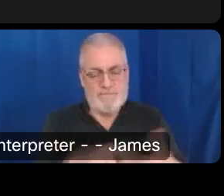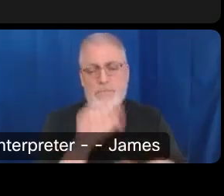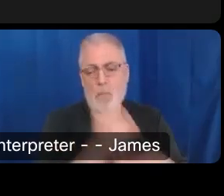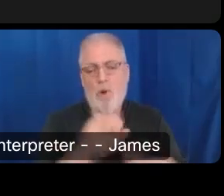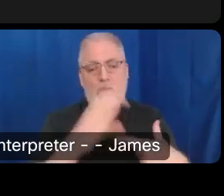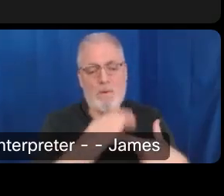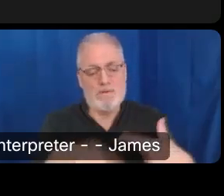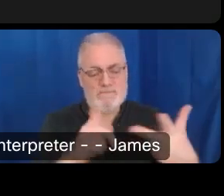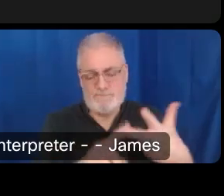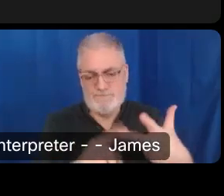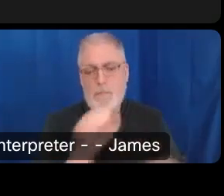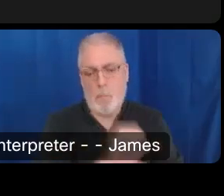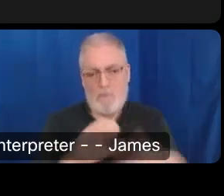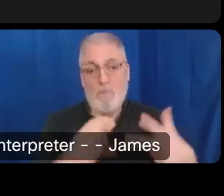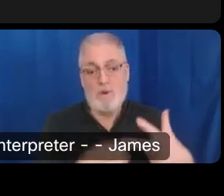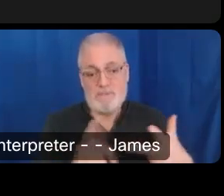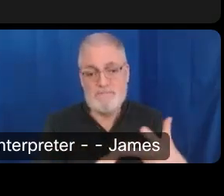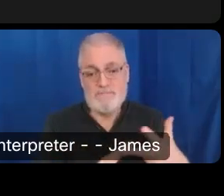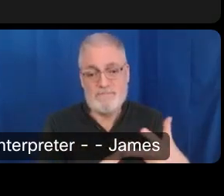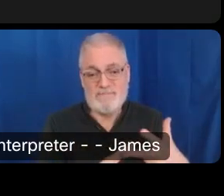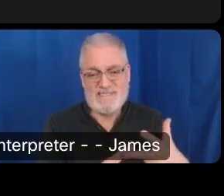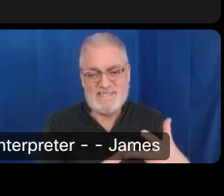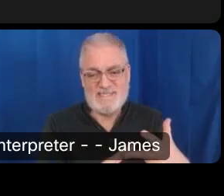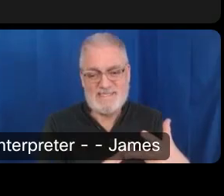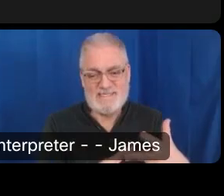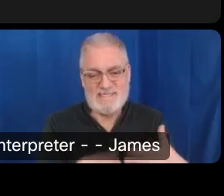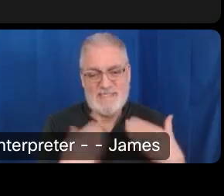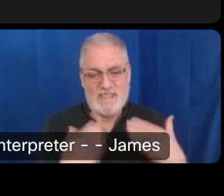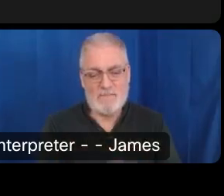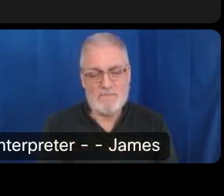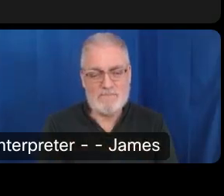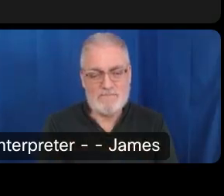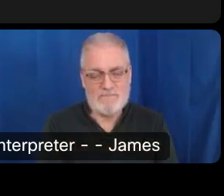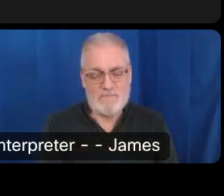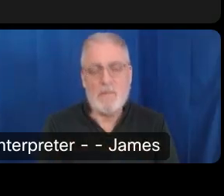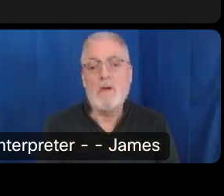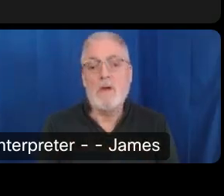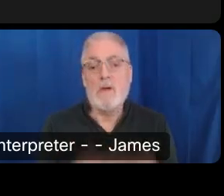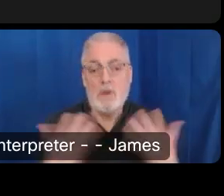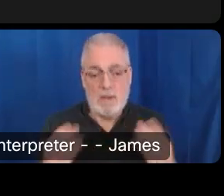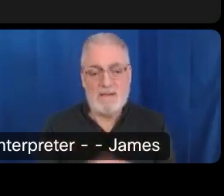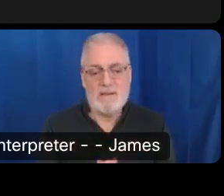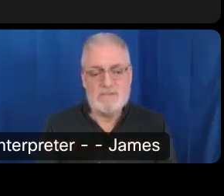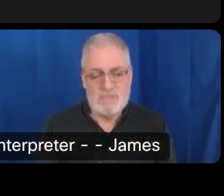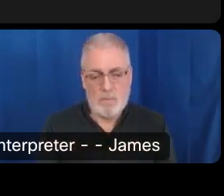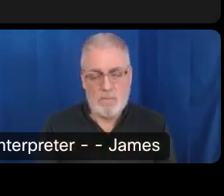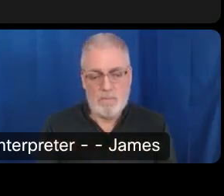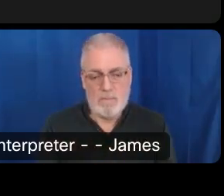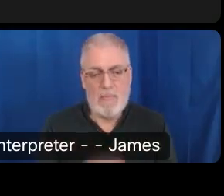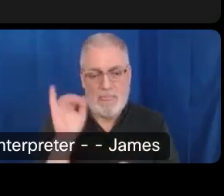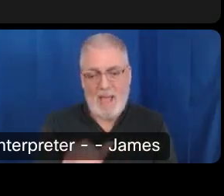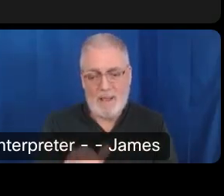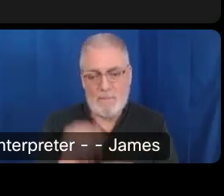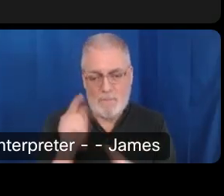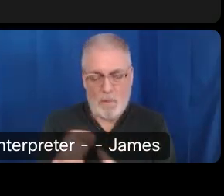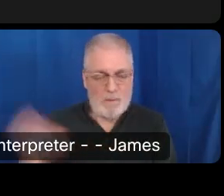housing, and employment issues. So given that frame, why don't we go to the next? Courtney, can I just ask you a question? Yeah, Is sure. there a